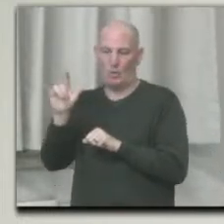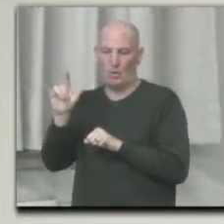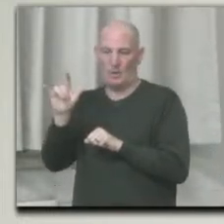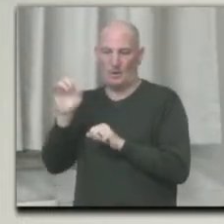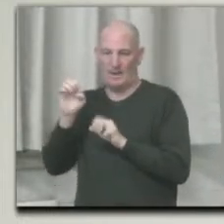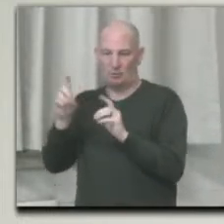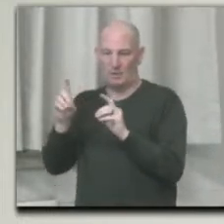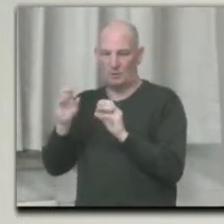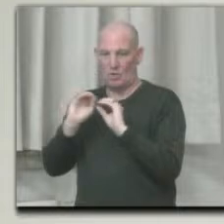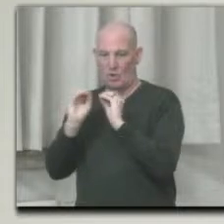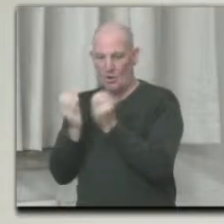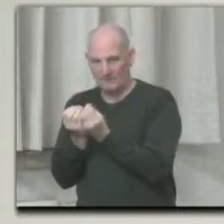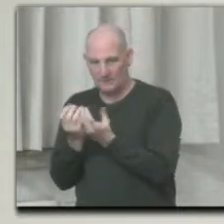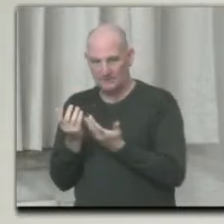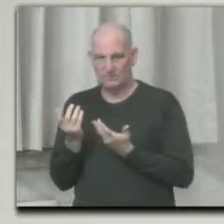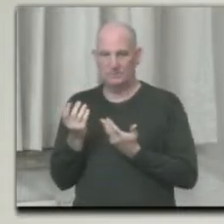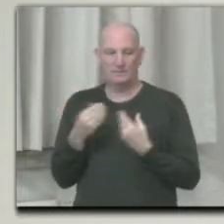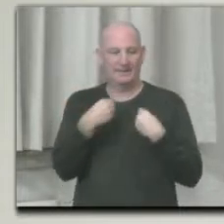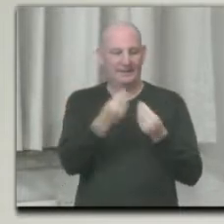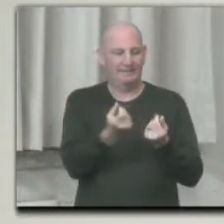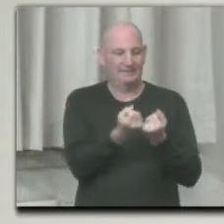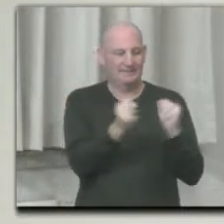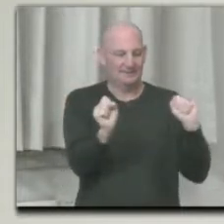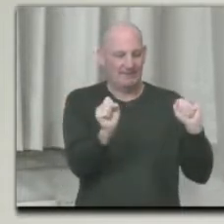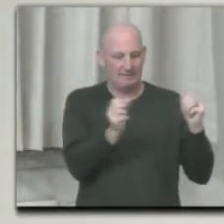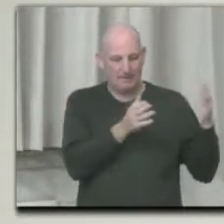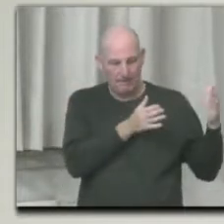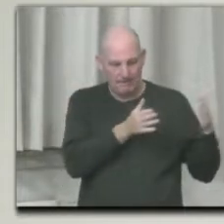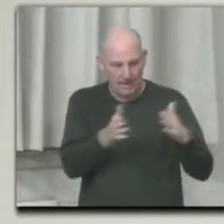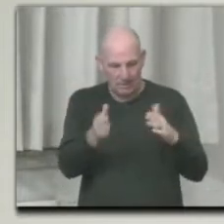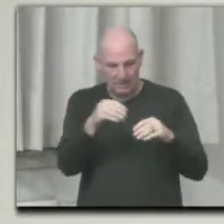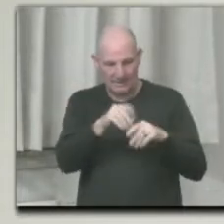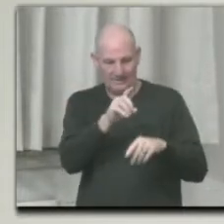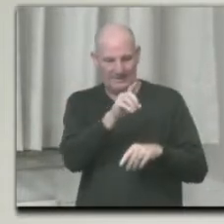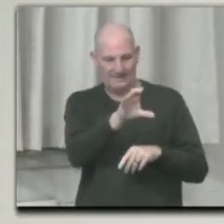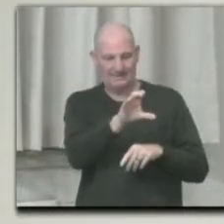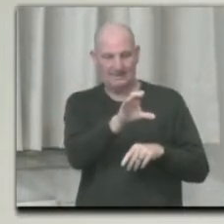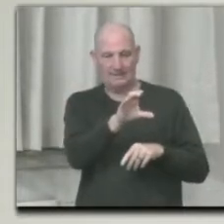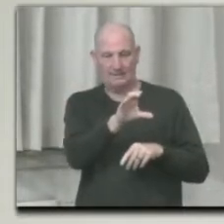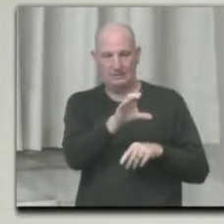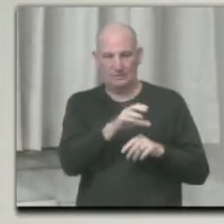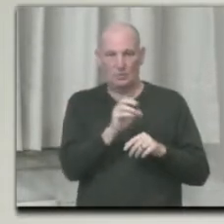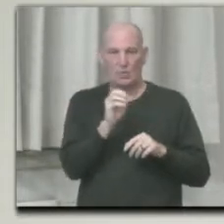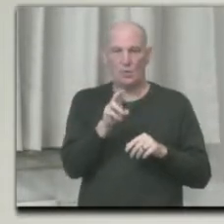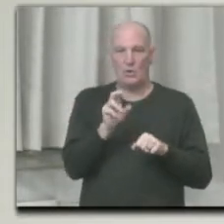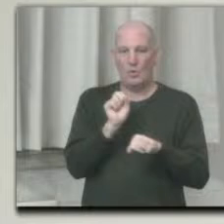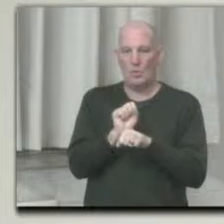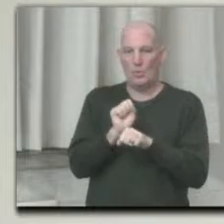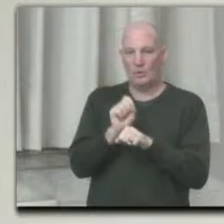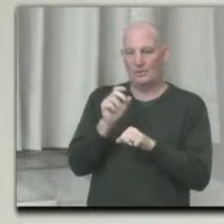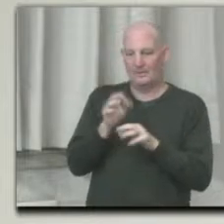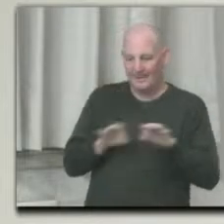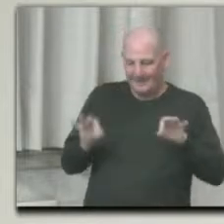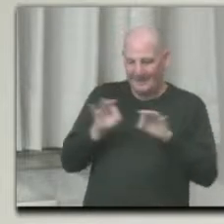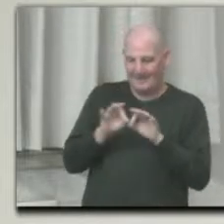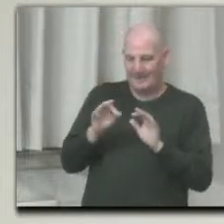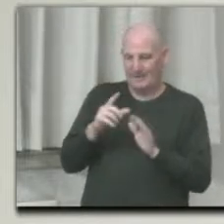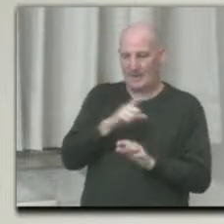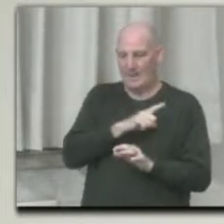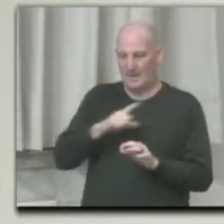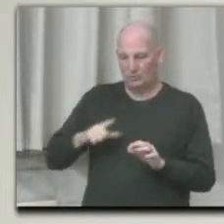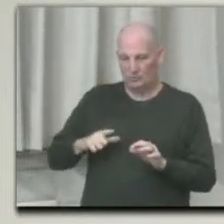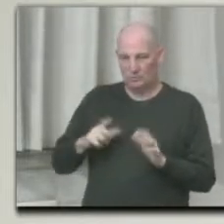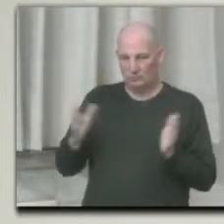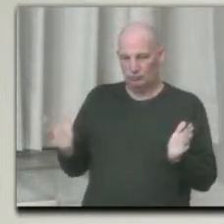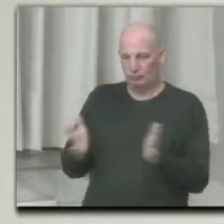office, or advancing safe passage initiatives in D.C. with the Deputy Mayor of Education's office, or working on key legislation like the Strength and Diversity Act